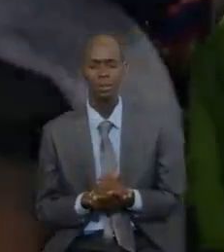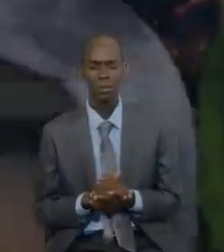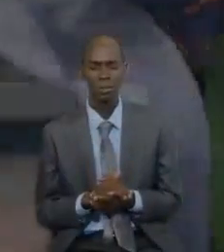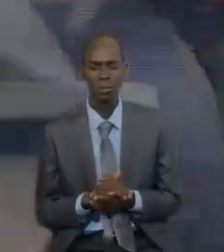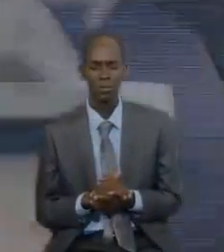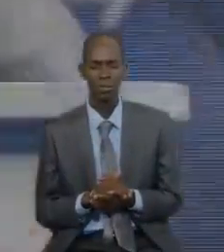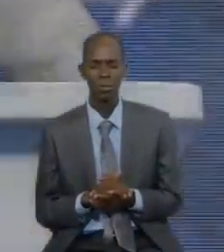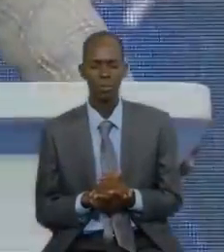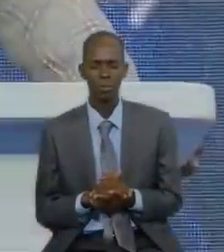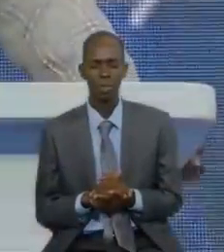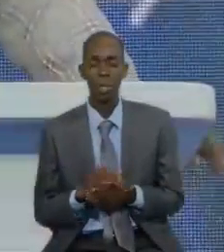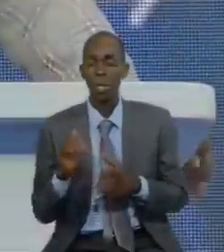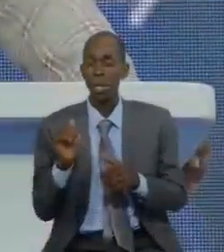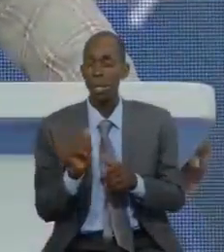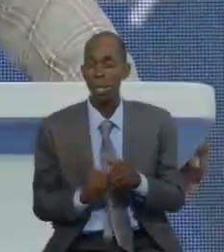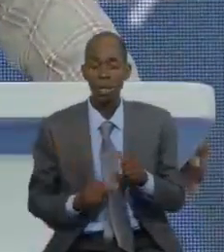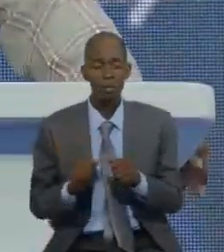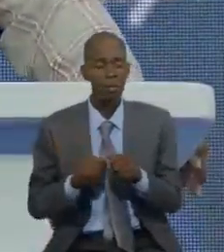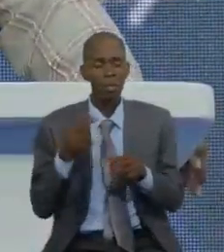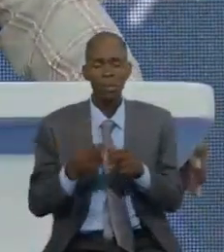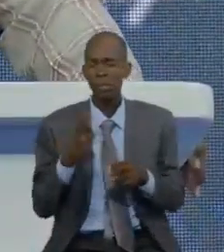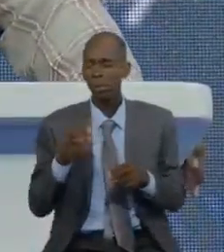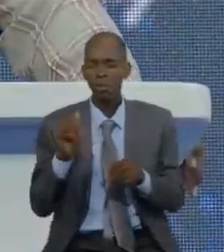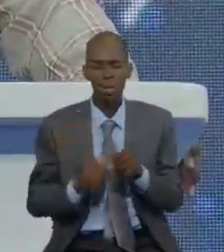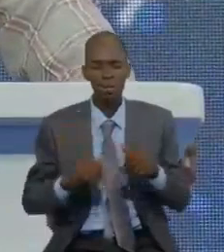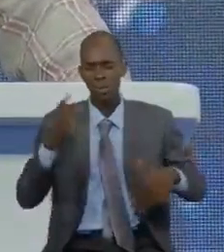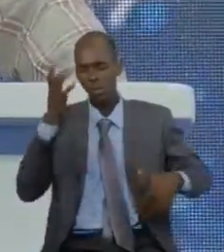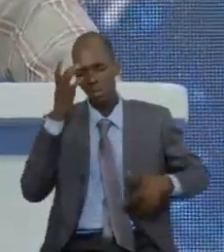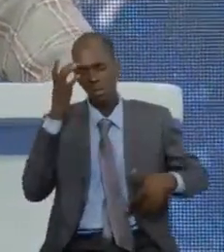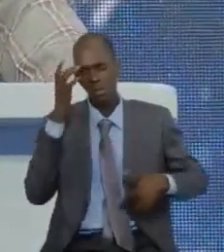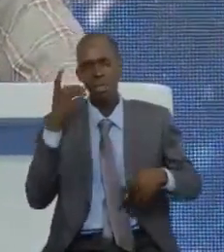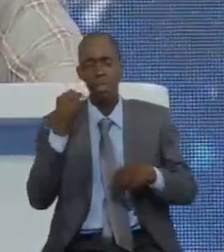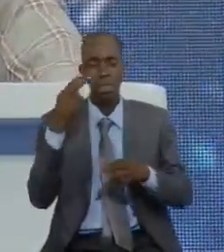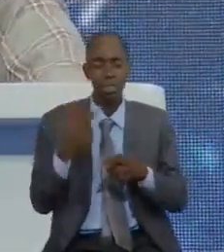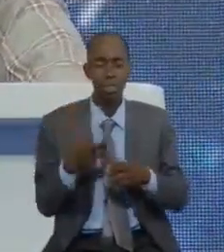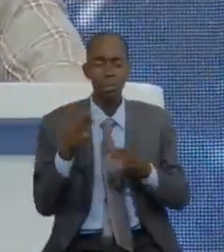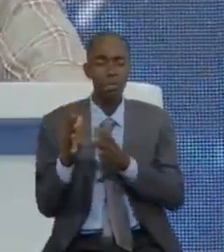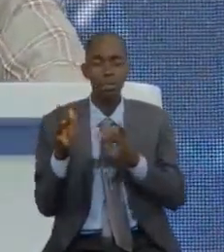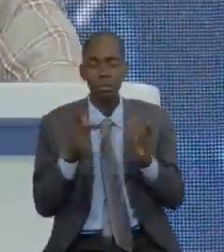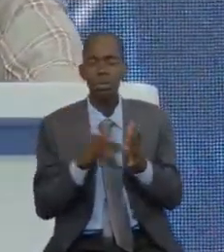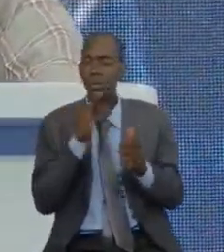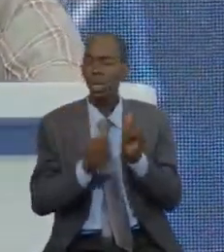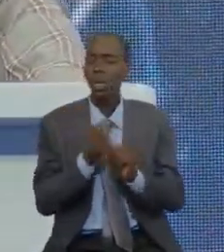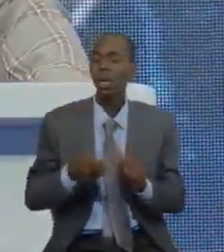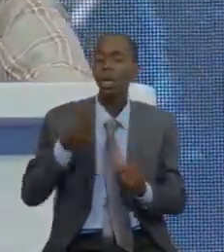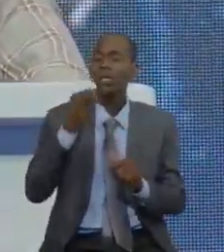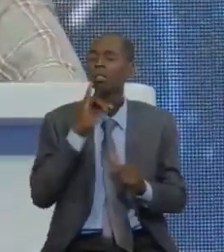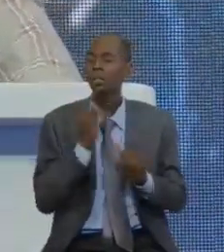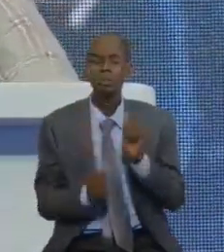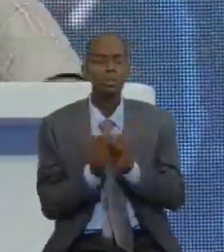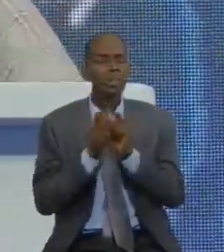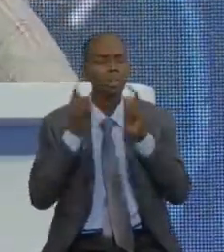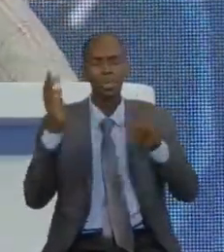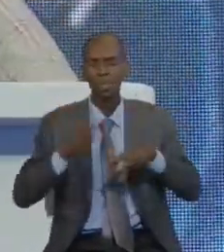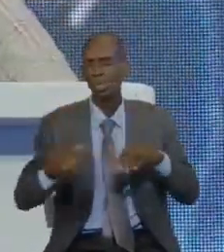name. Every name of every disease, the name of Jesus is higher, is greater than every